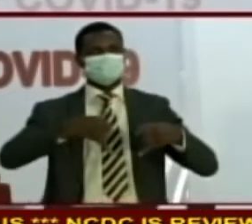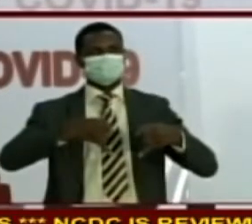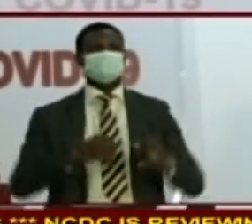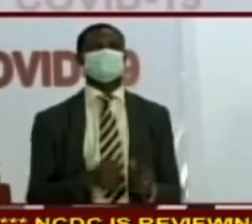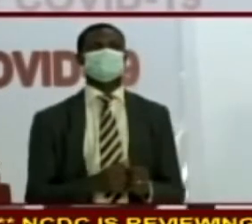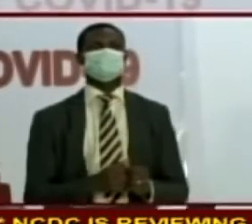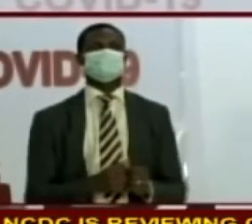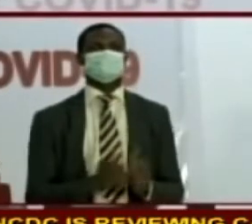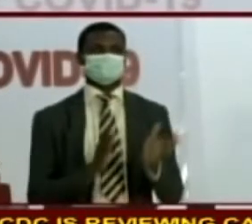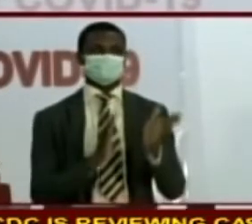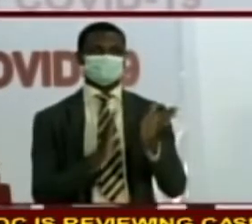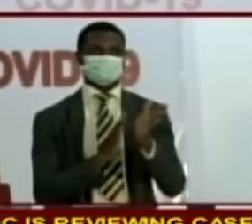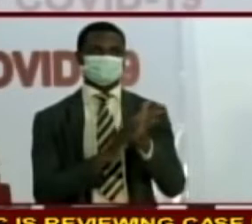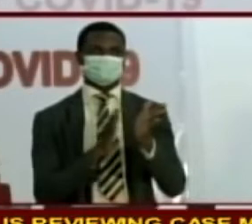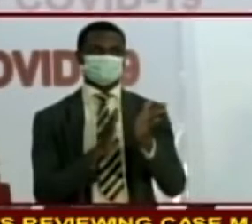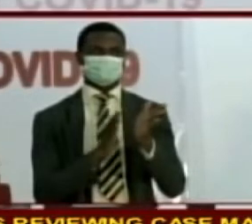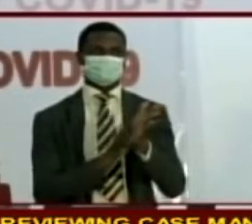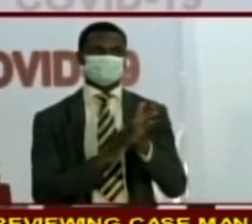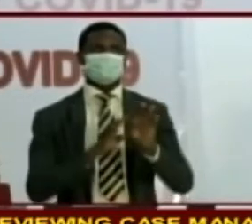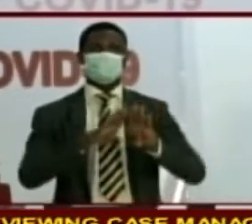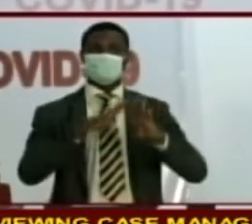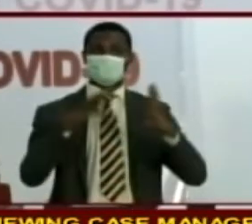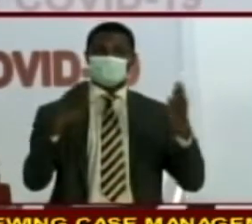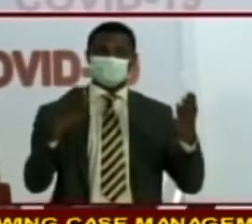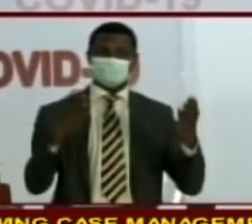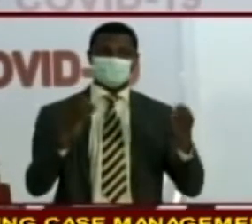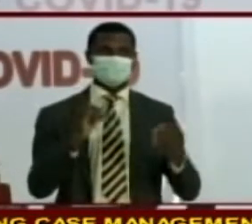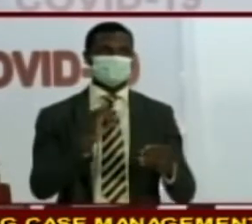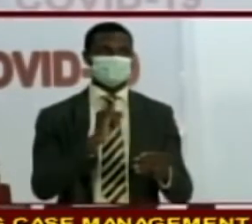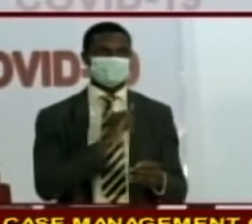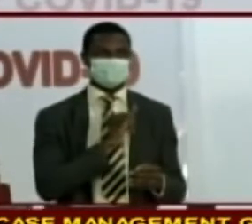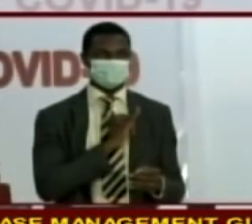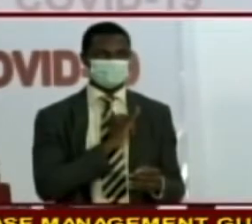Schools opening, I didn't say soon.